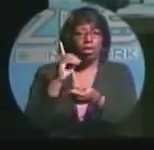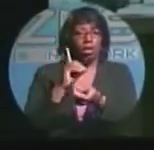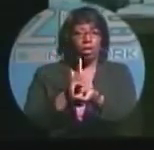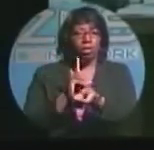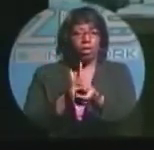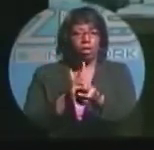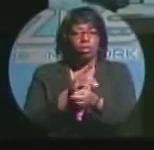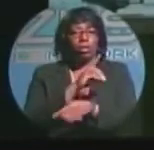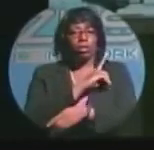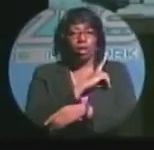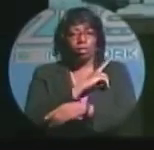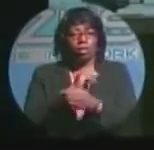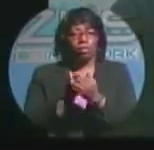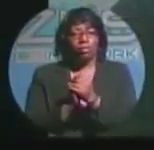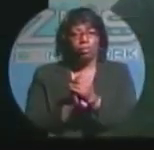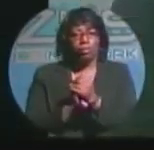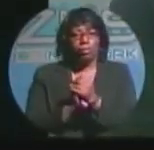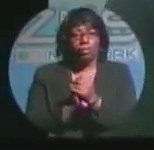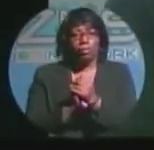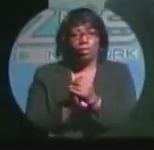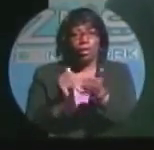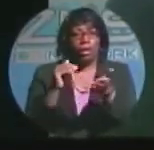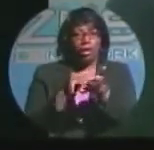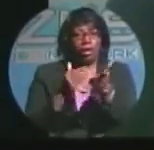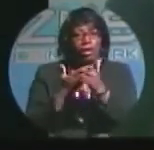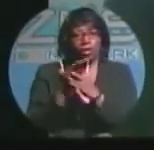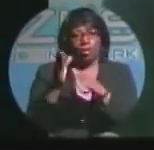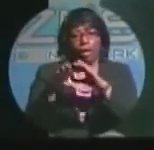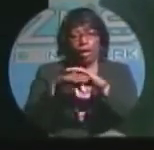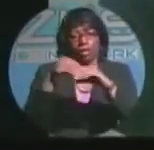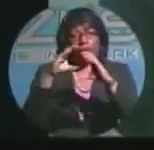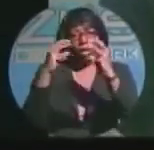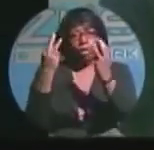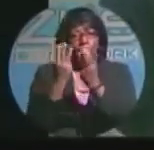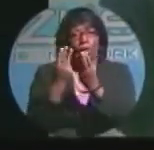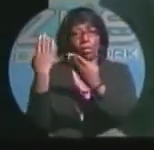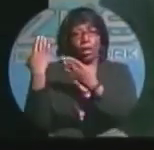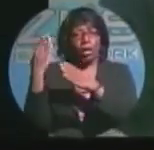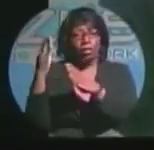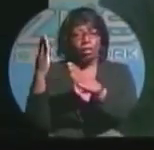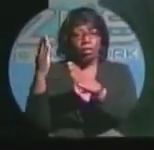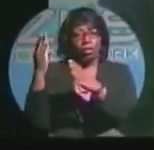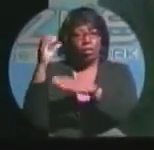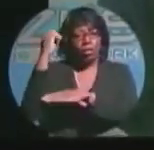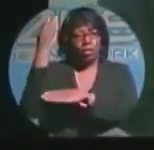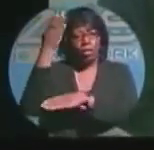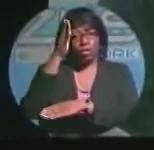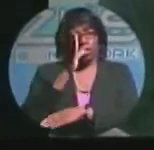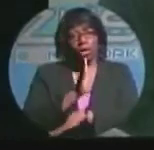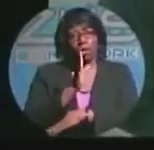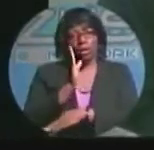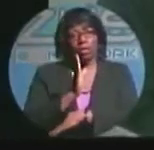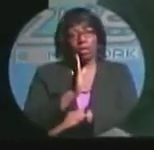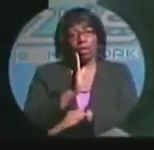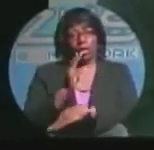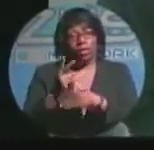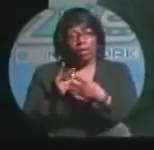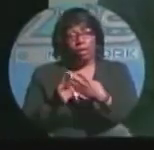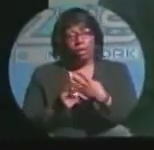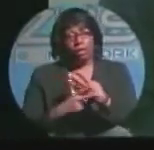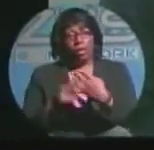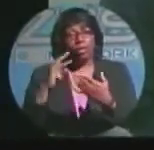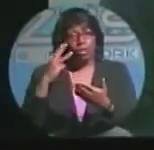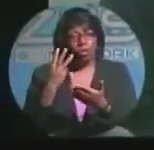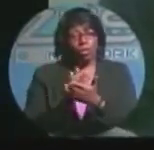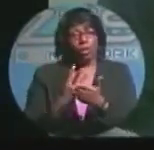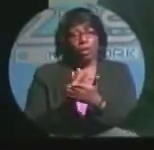Michael Dowell. Once again, throughout the Commonwealth of the Bahamas, through the grace of God, we have fared well as a result of the